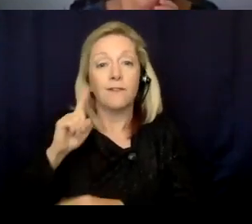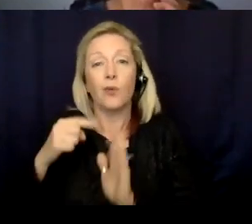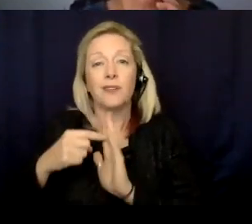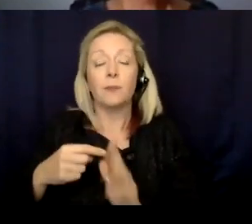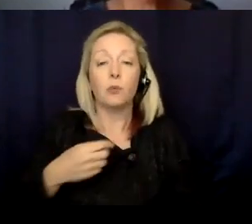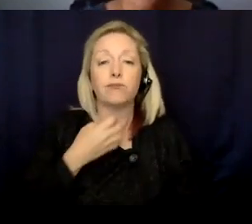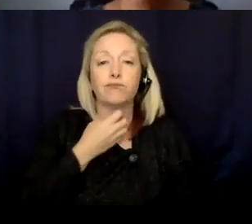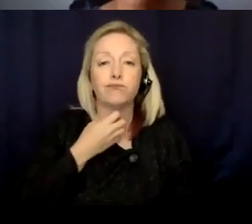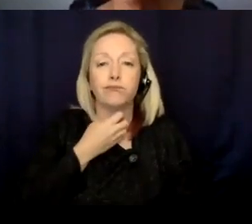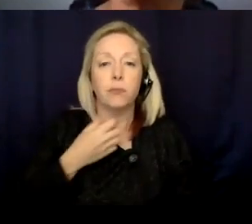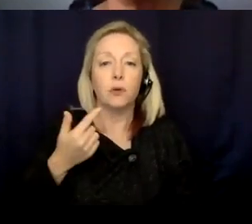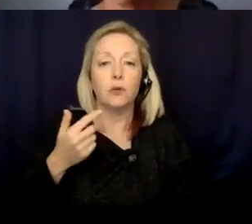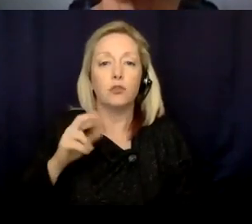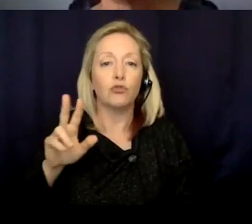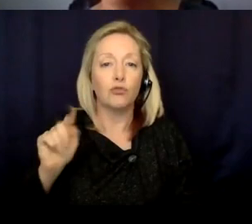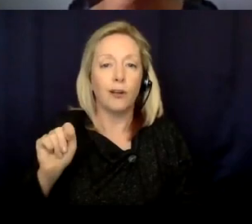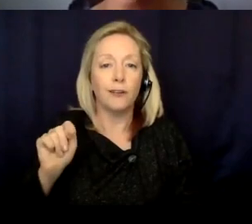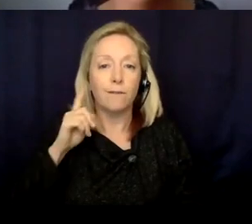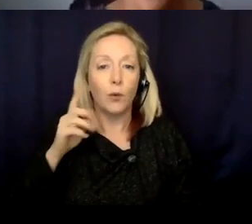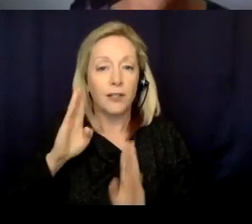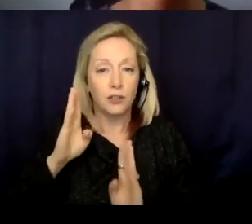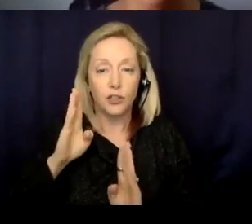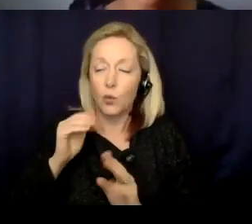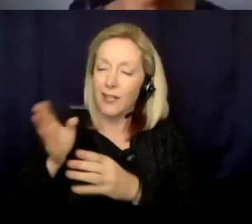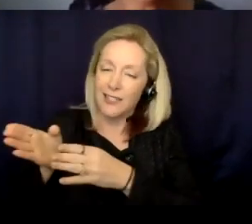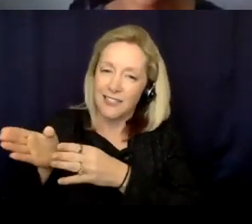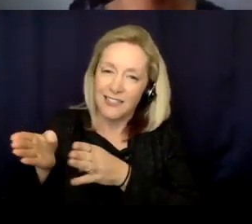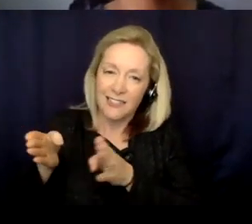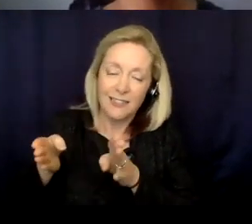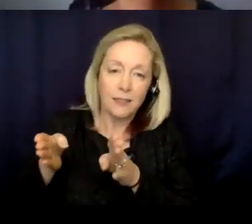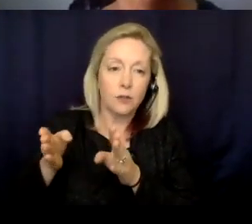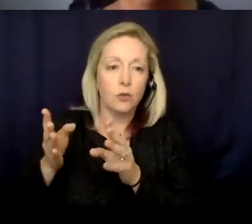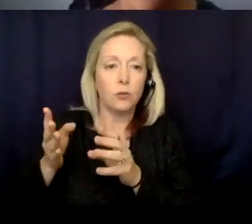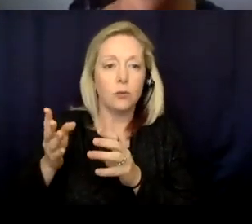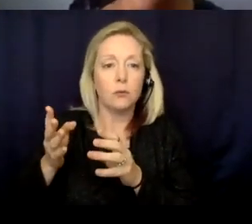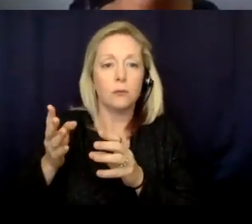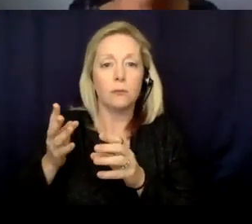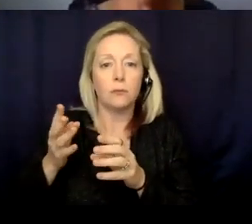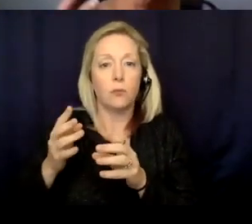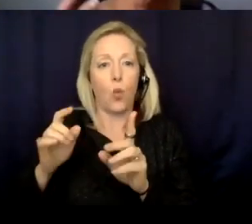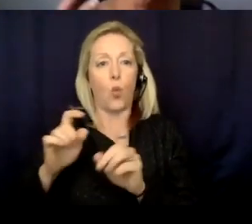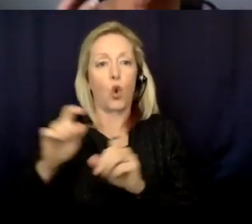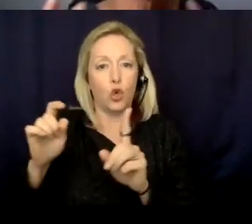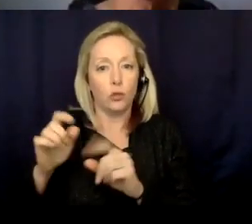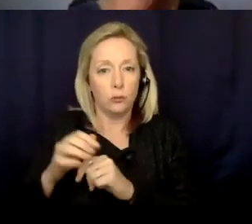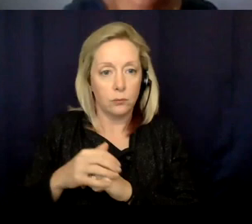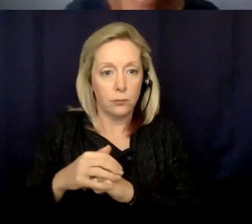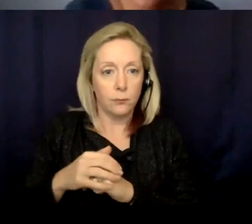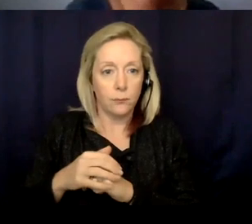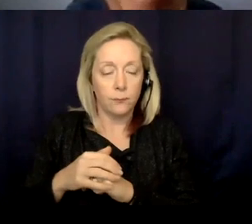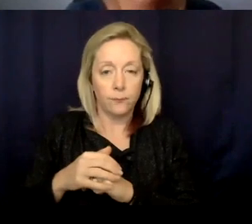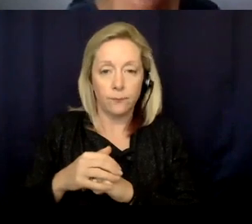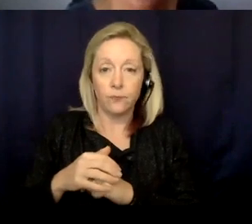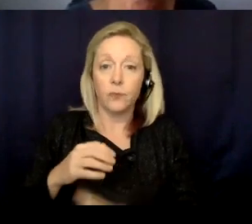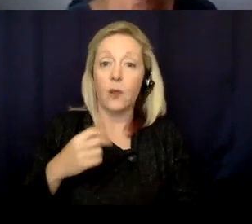attention, may be shaped into a more conventional behavior. So instead of, then it's, oh, you need